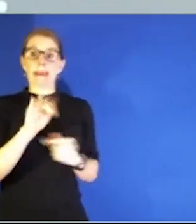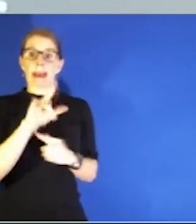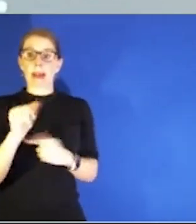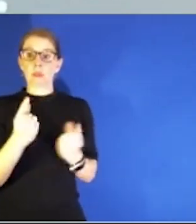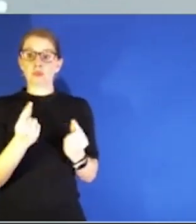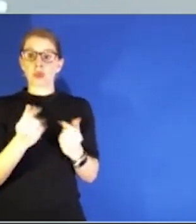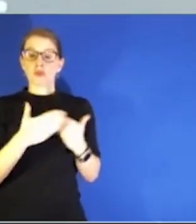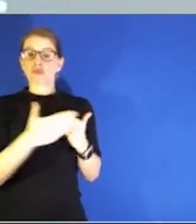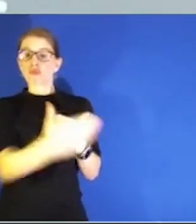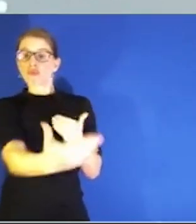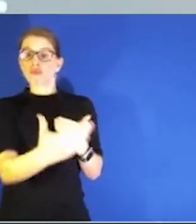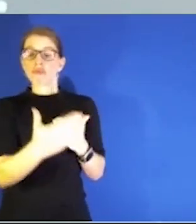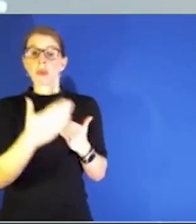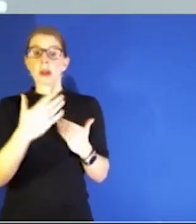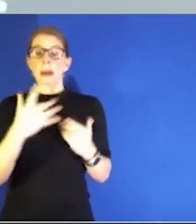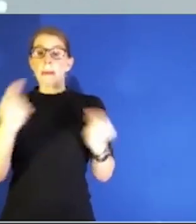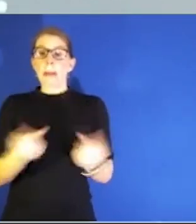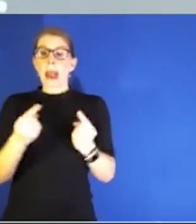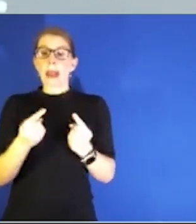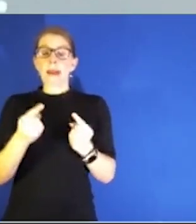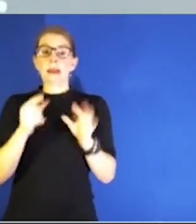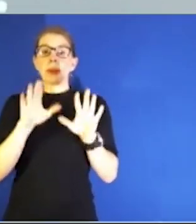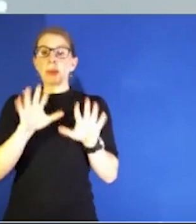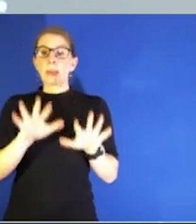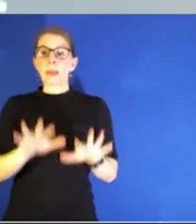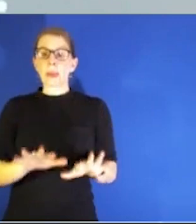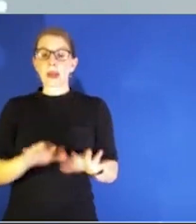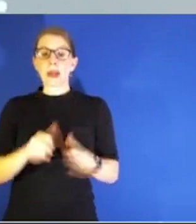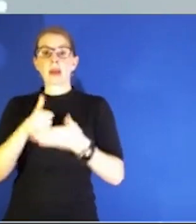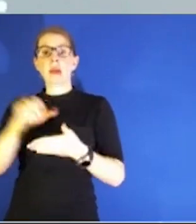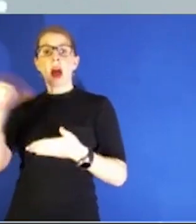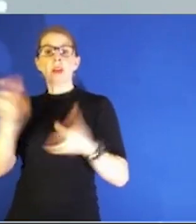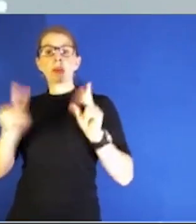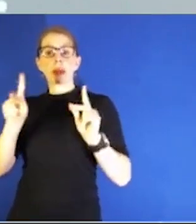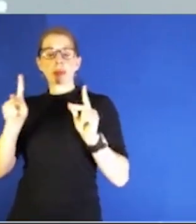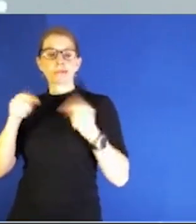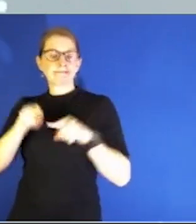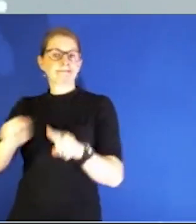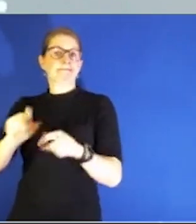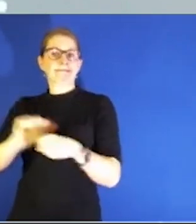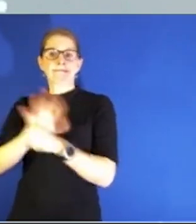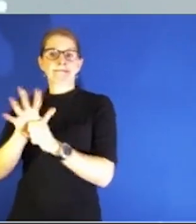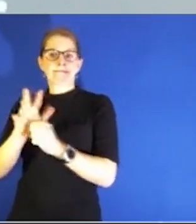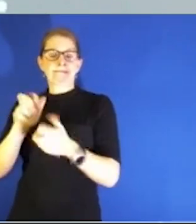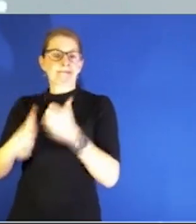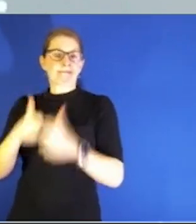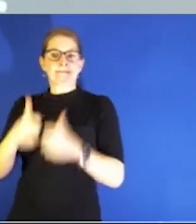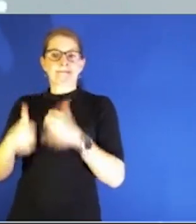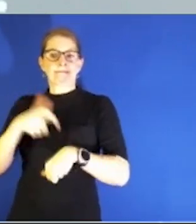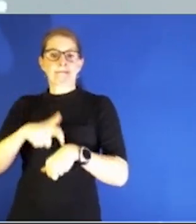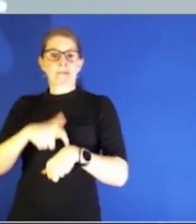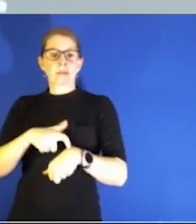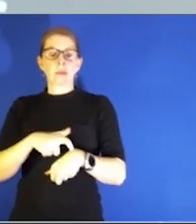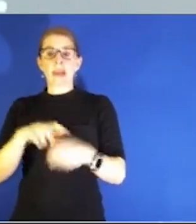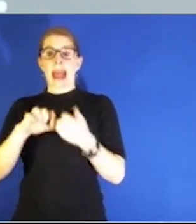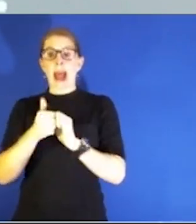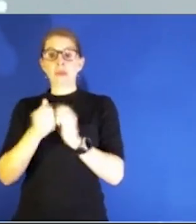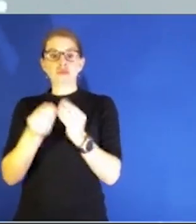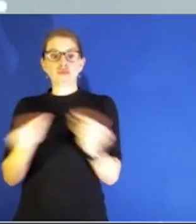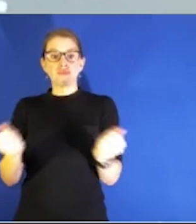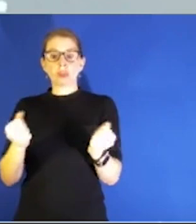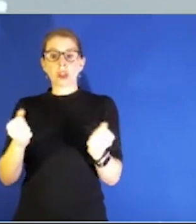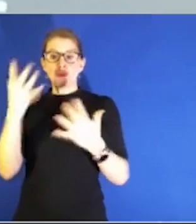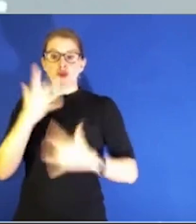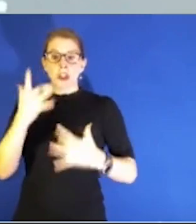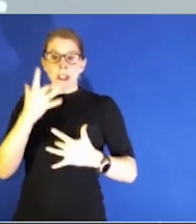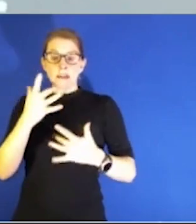her pain and help others through this difficult time. Plus, how do you get over the grief and fear related to COVID? Therapist